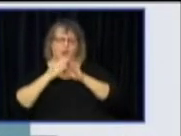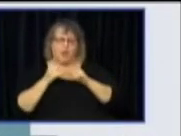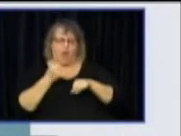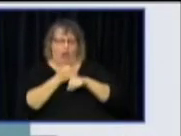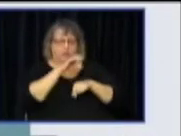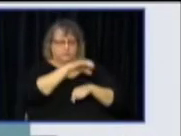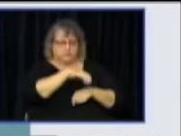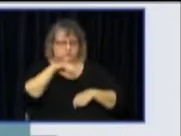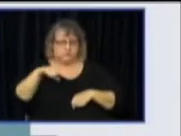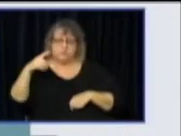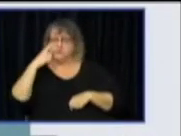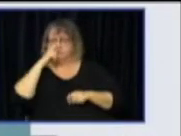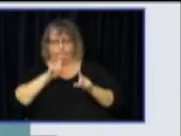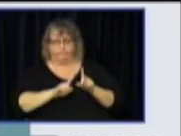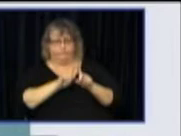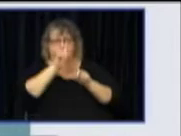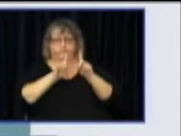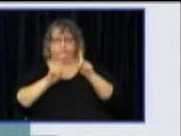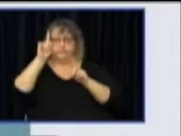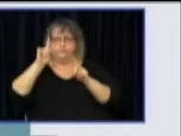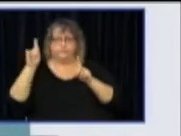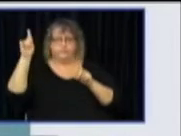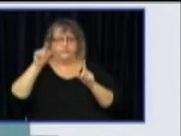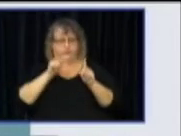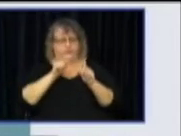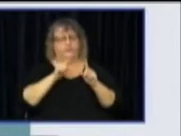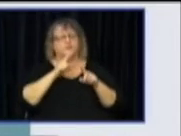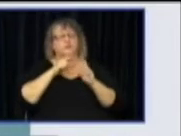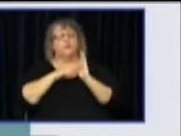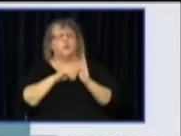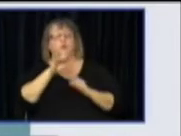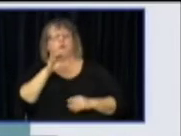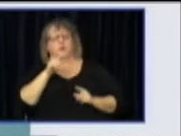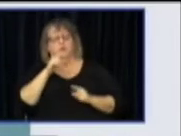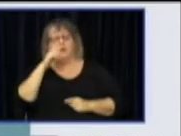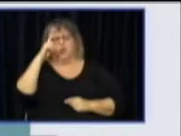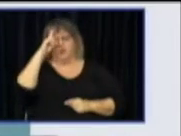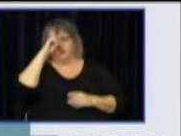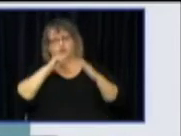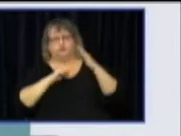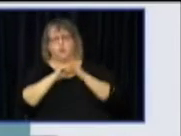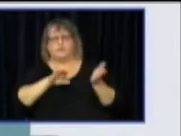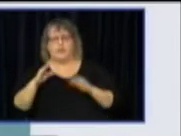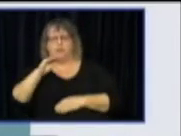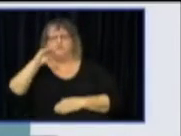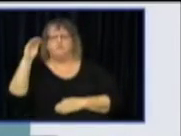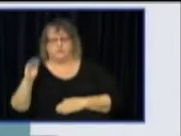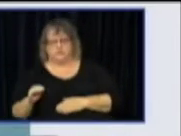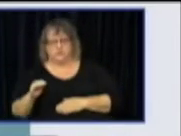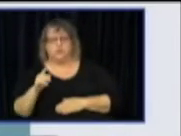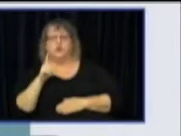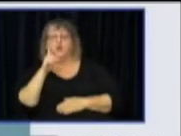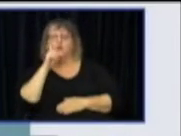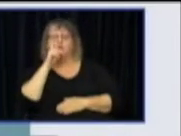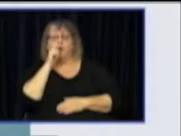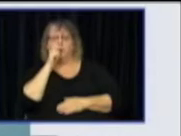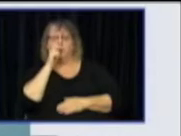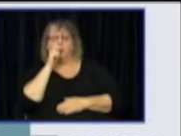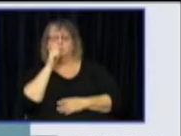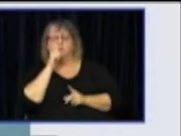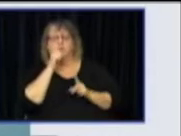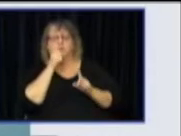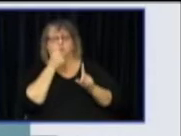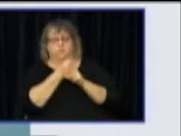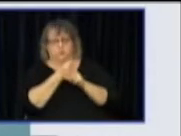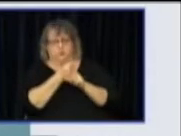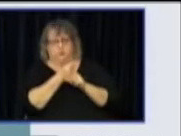islands, and as you can see, these bar graphs show the stroke mortality, which means the number of people